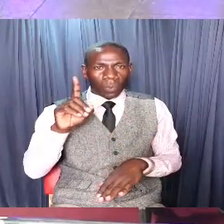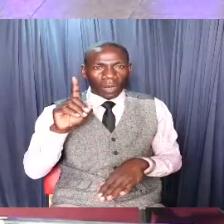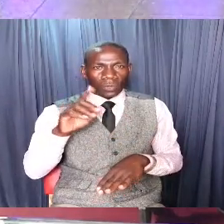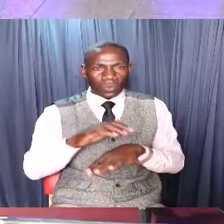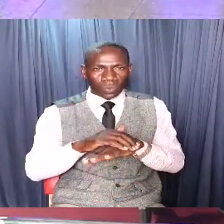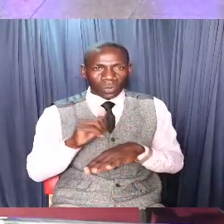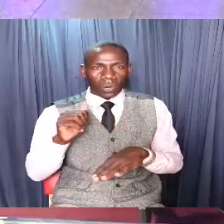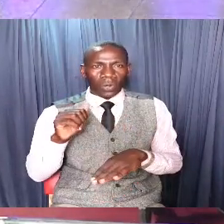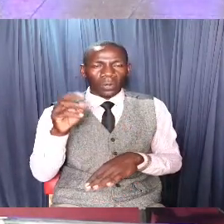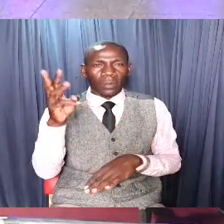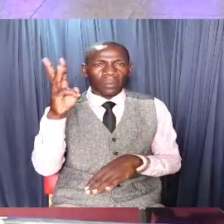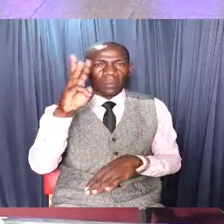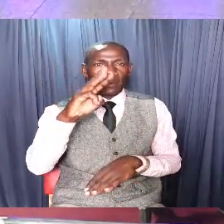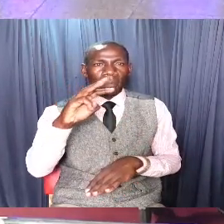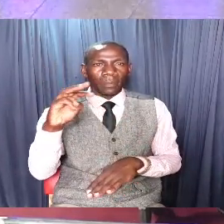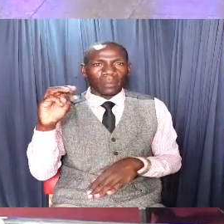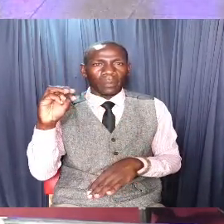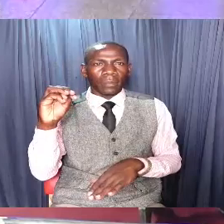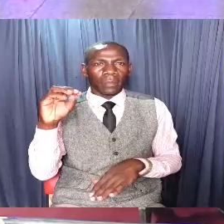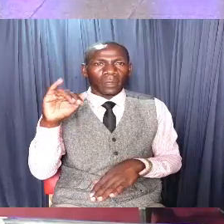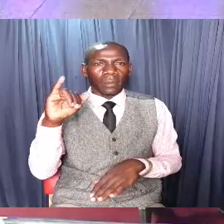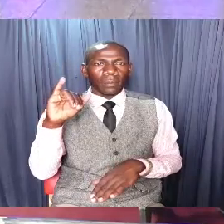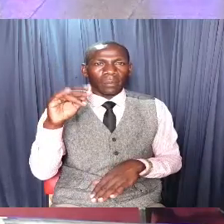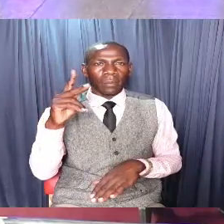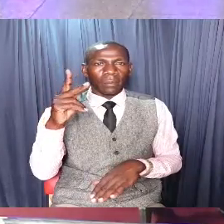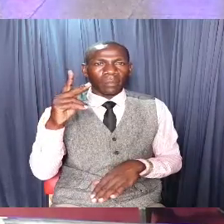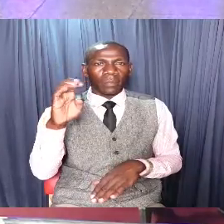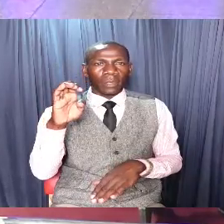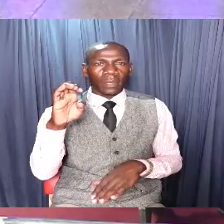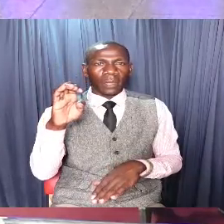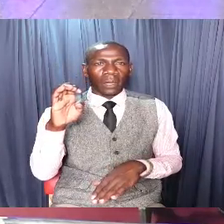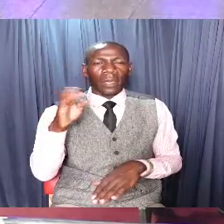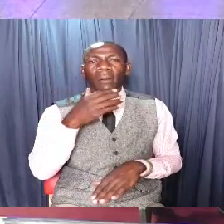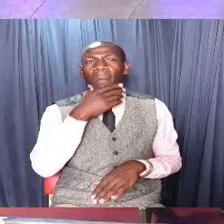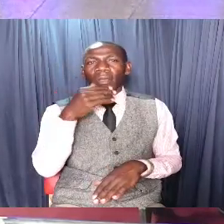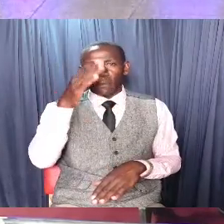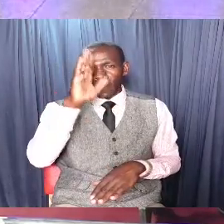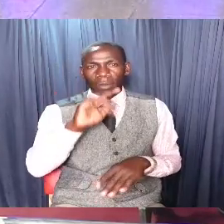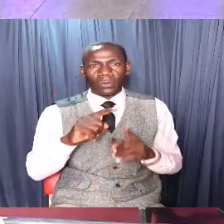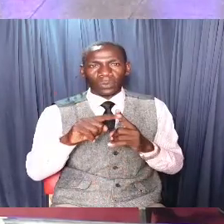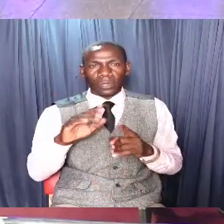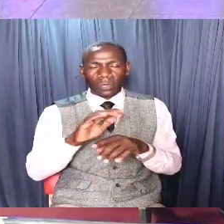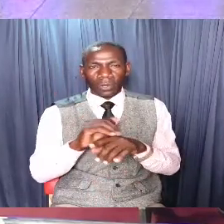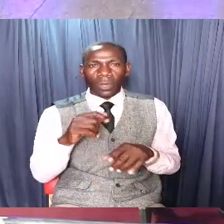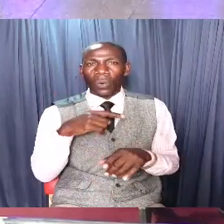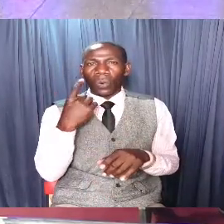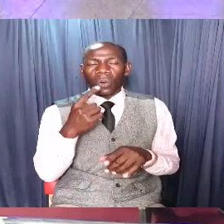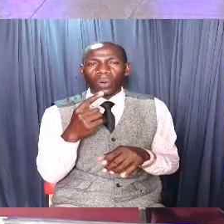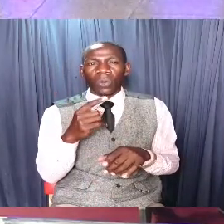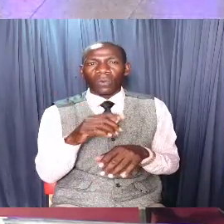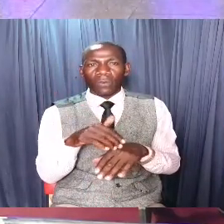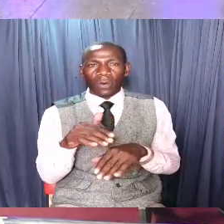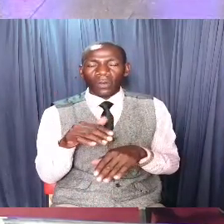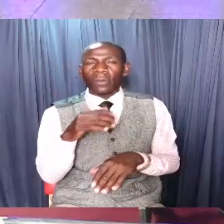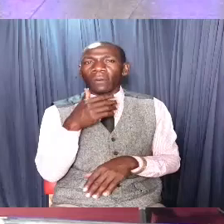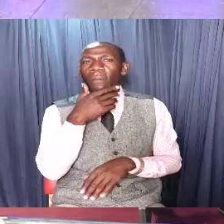He sent one to go and seek him to come. Mikaya afuatwe mtu wa Mungu. Mikaya, the man of God, to be na yule aliyemfuata yule. And whoever went to him,